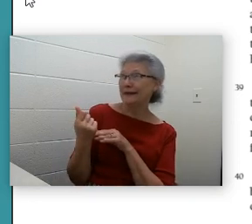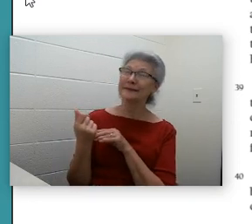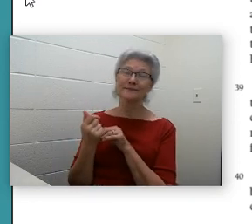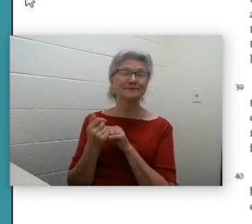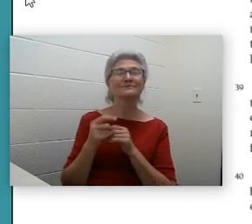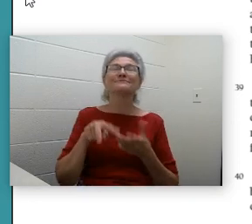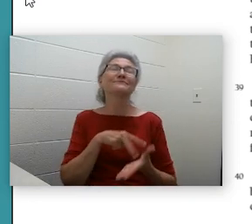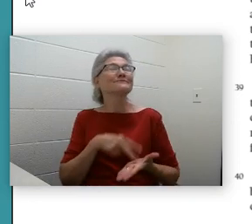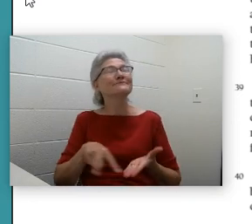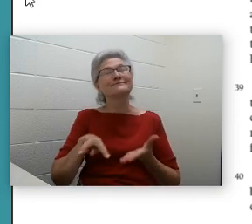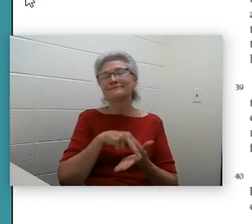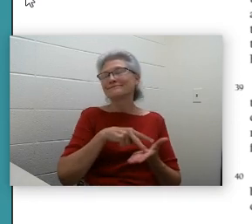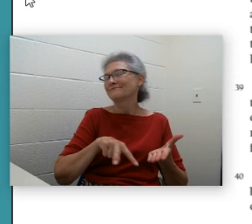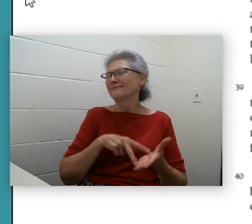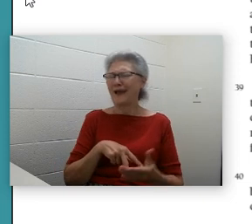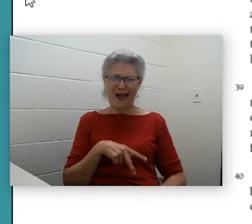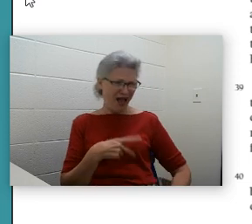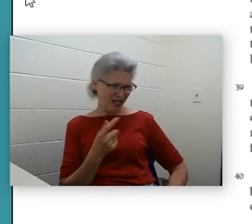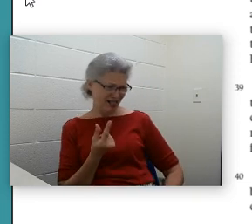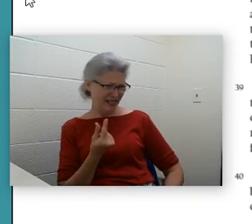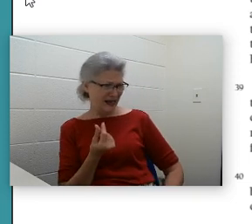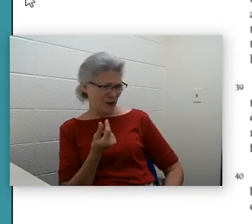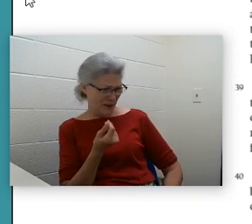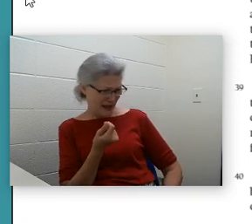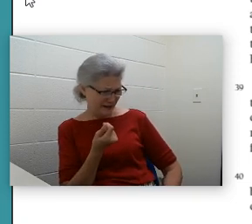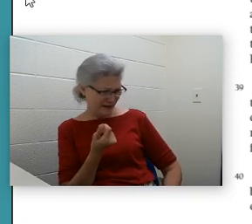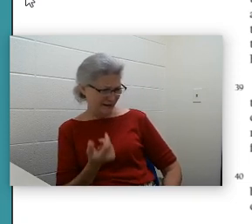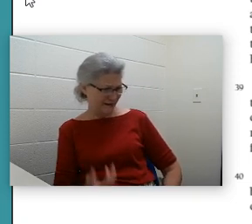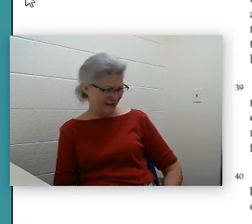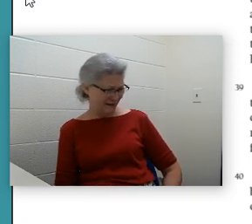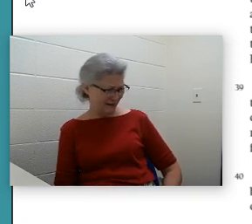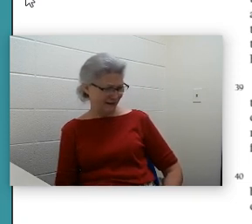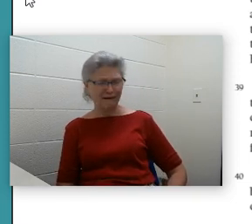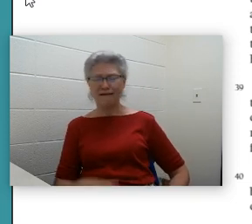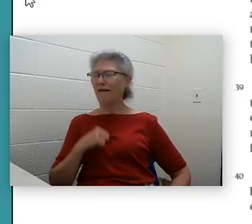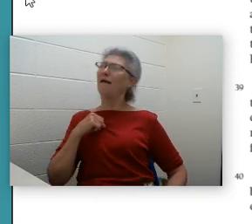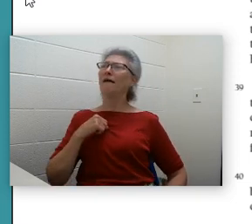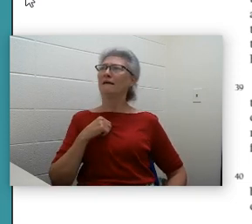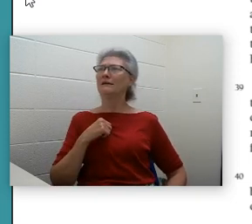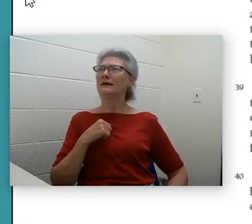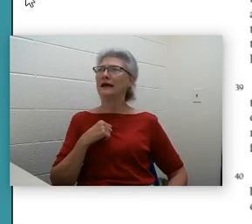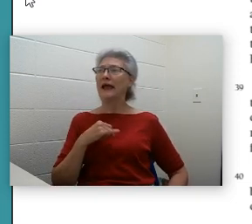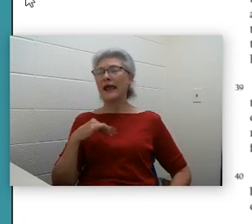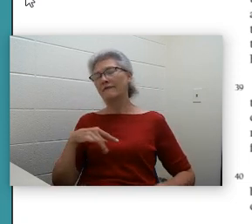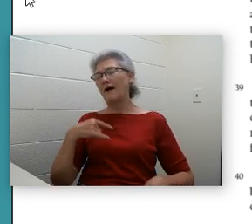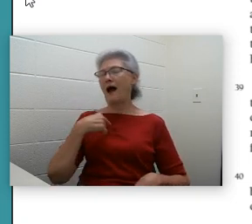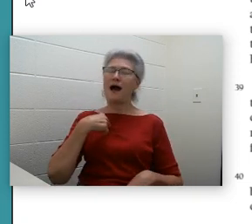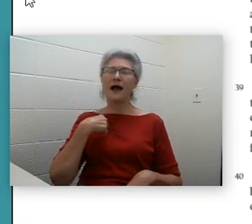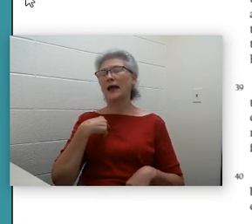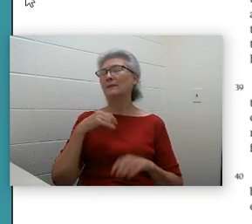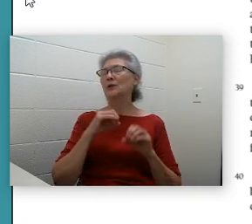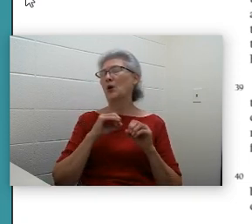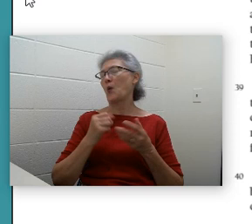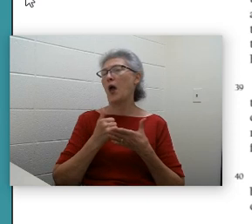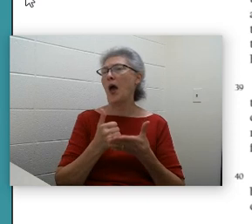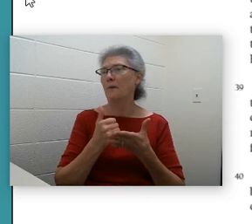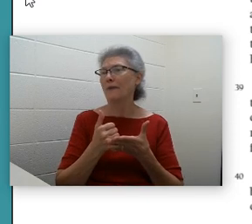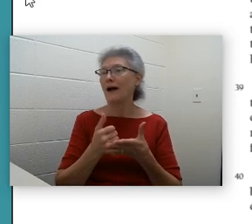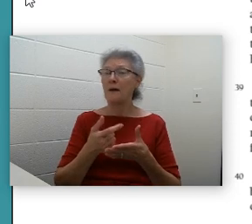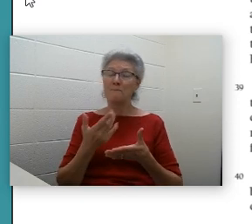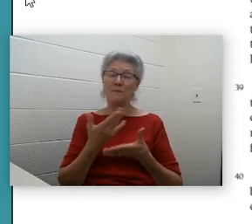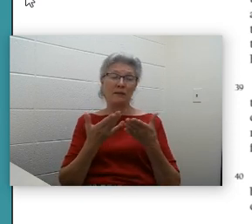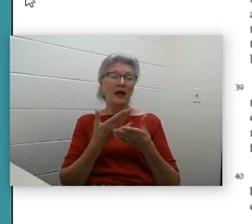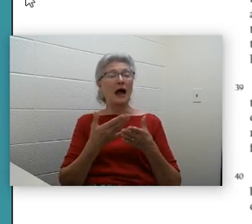to dance. A little, she replied with pride. If I am of no use, I can at